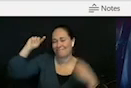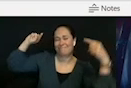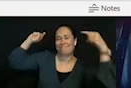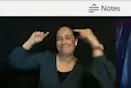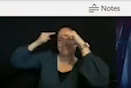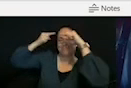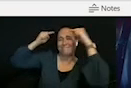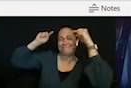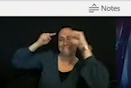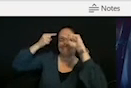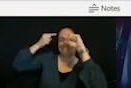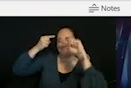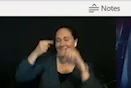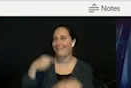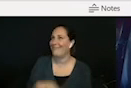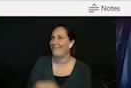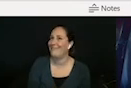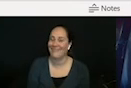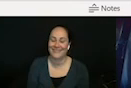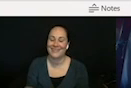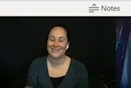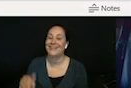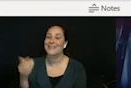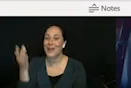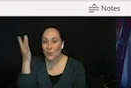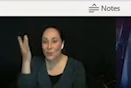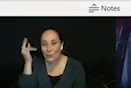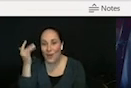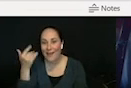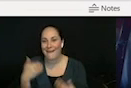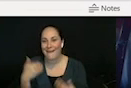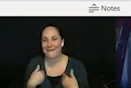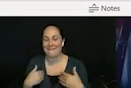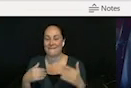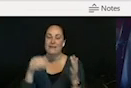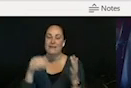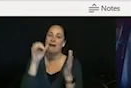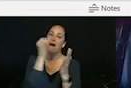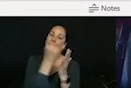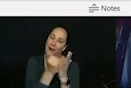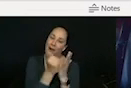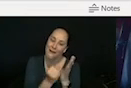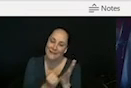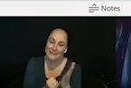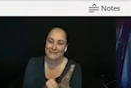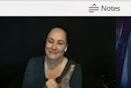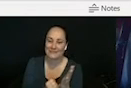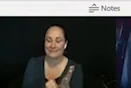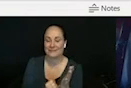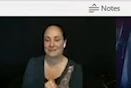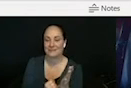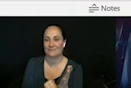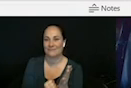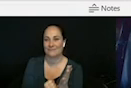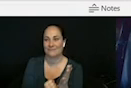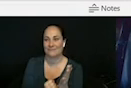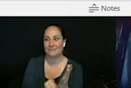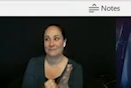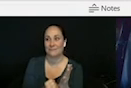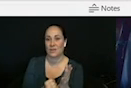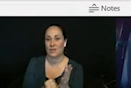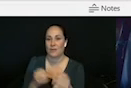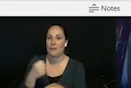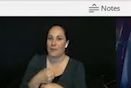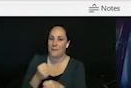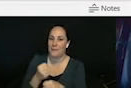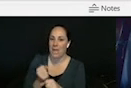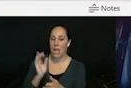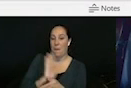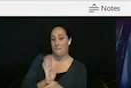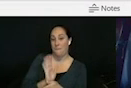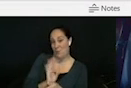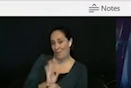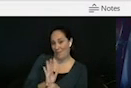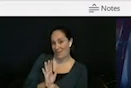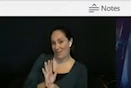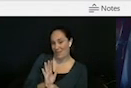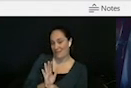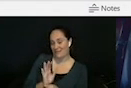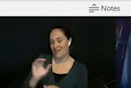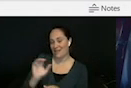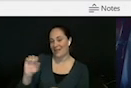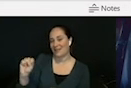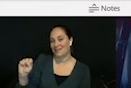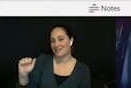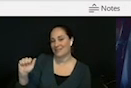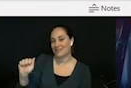this is why we have artists, and so all we do is we just go make a movie like Salvador Dali did, and